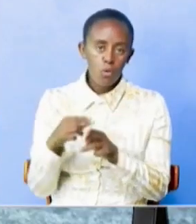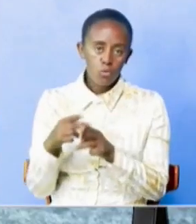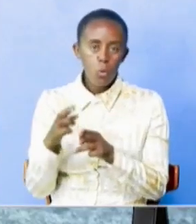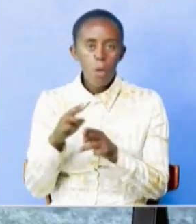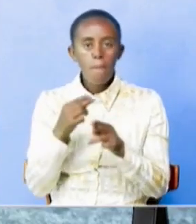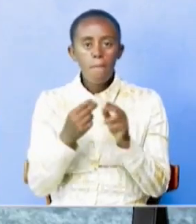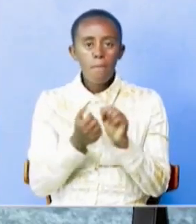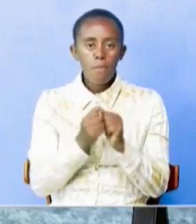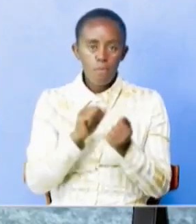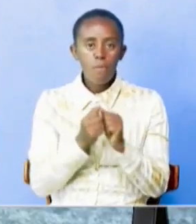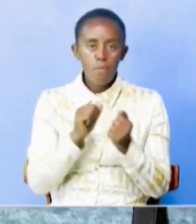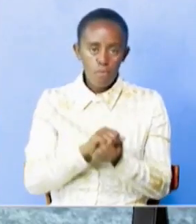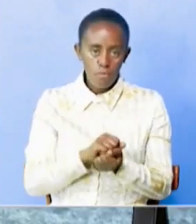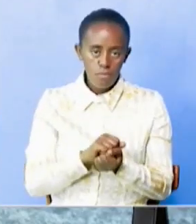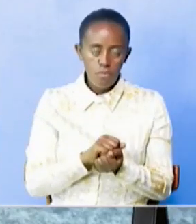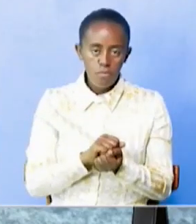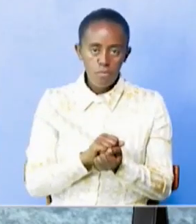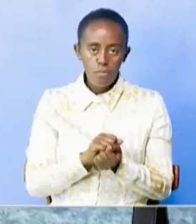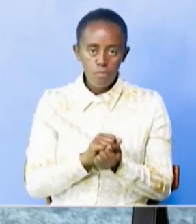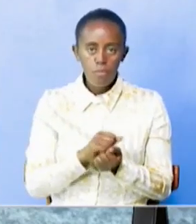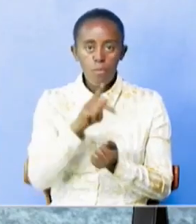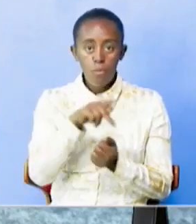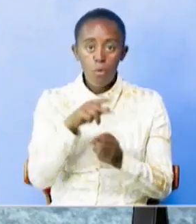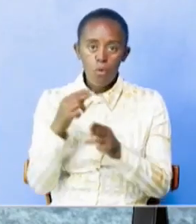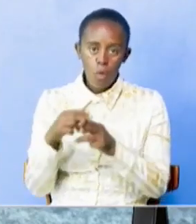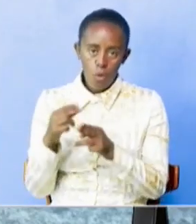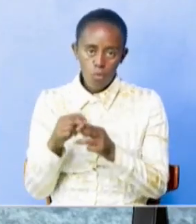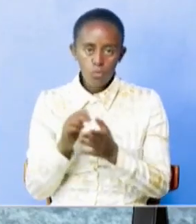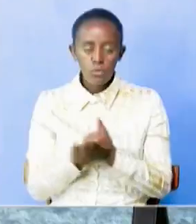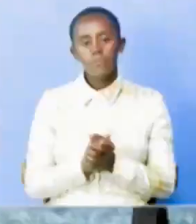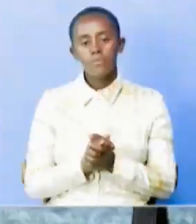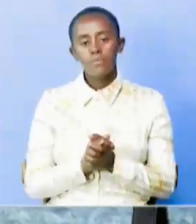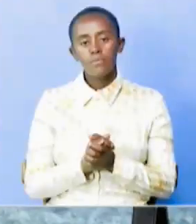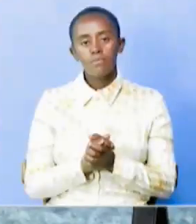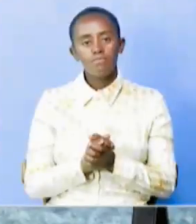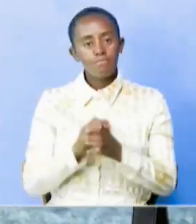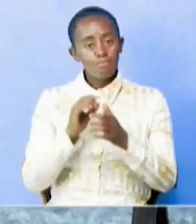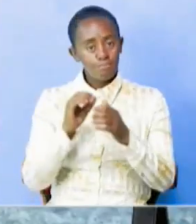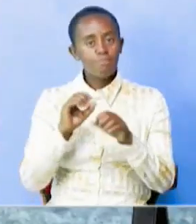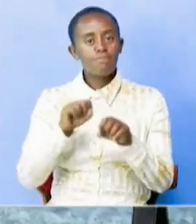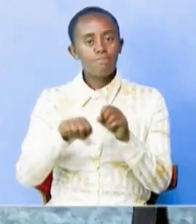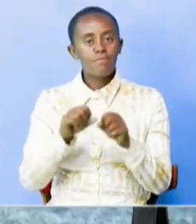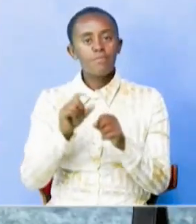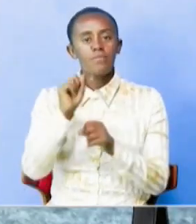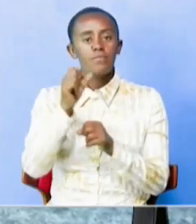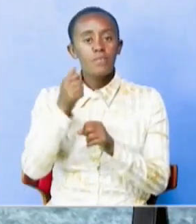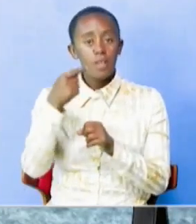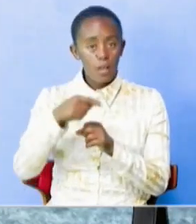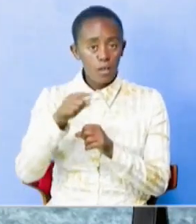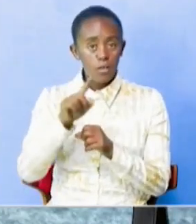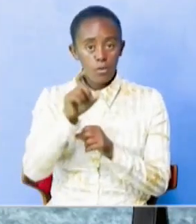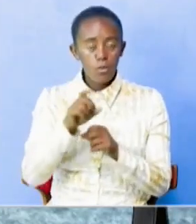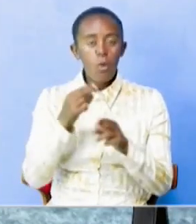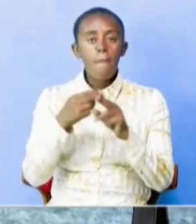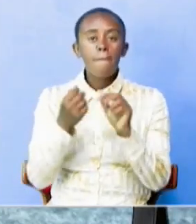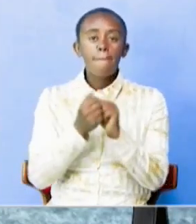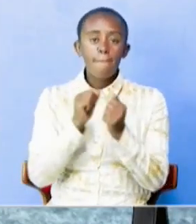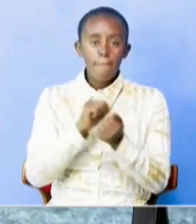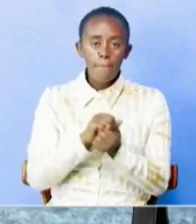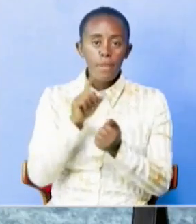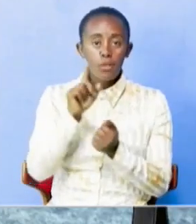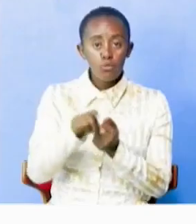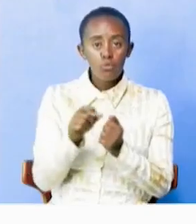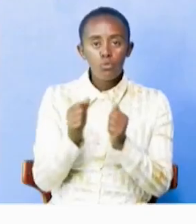Okay, tag questions with pronouns. So the tag questions with pronouns should agree